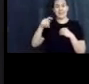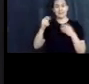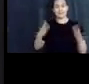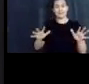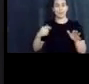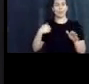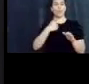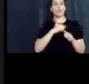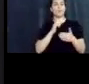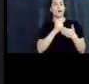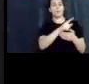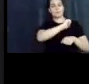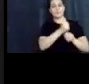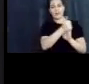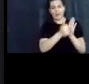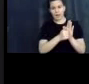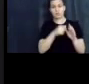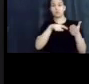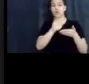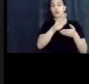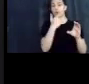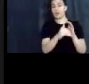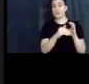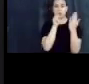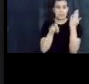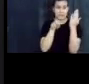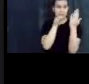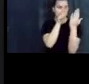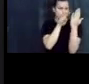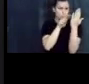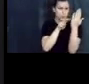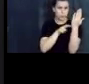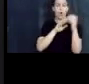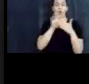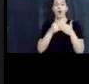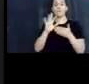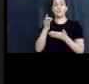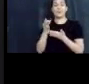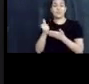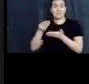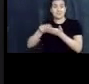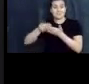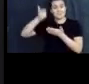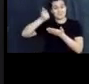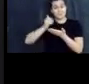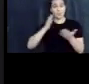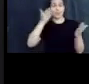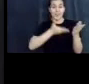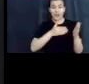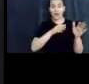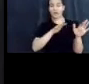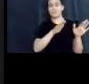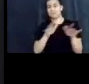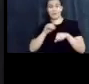worry about that, but it's going to be like a lifeline to you, for financial aid, advising, and everything like that. And then reach out to your